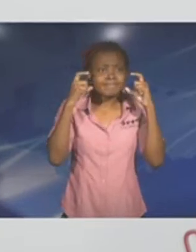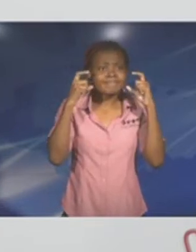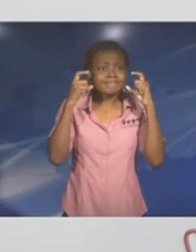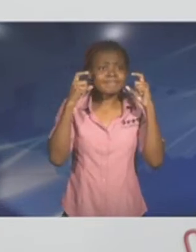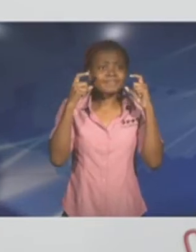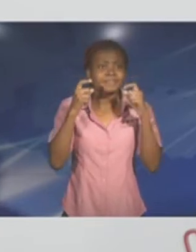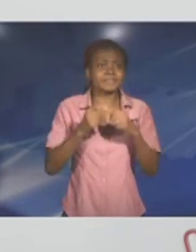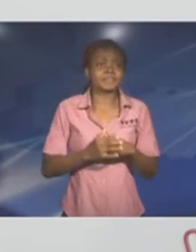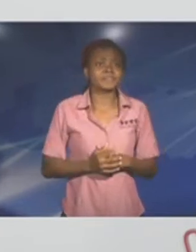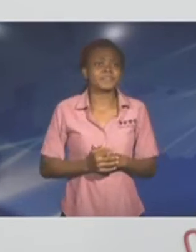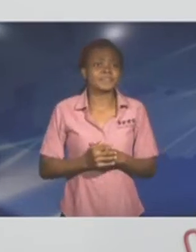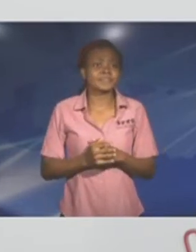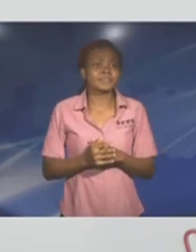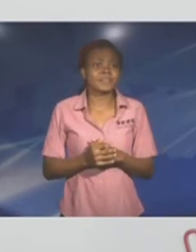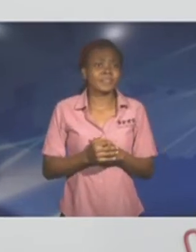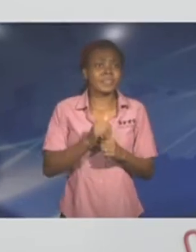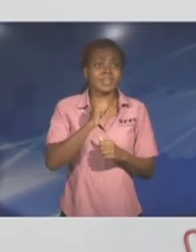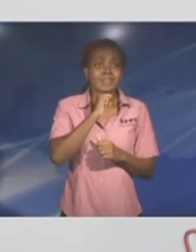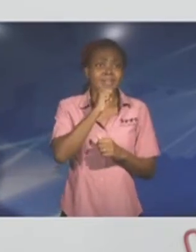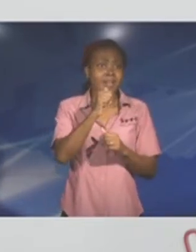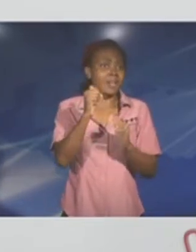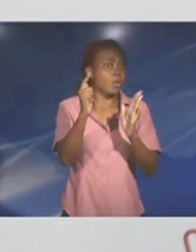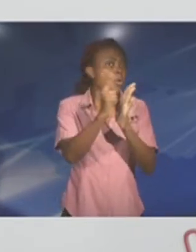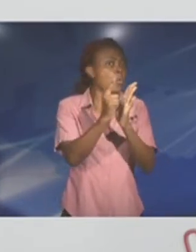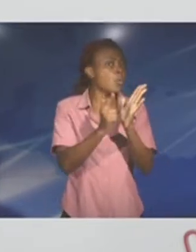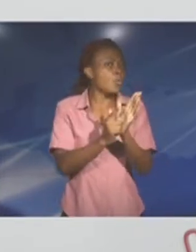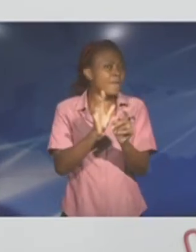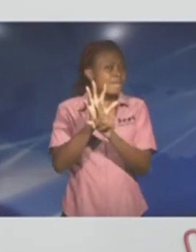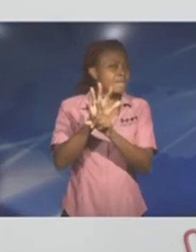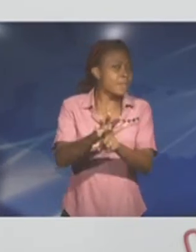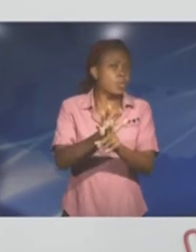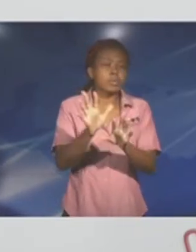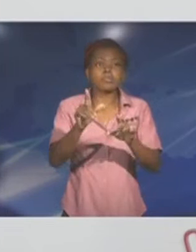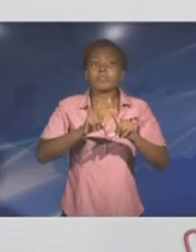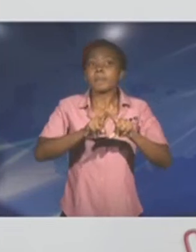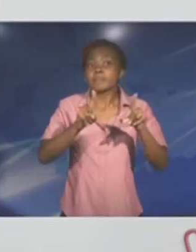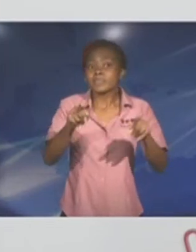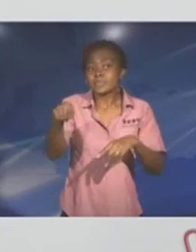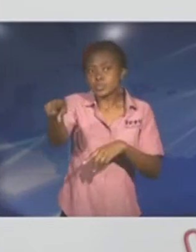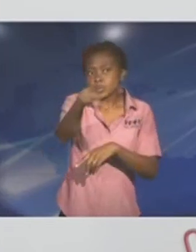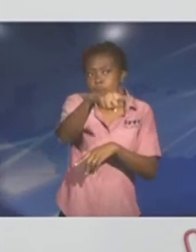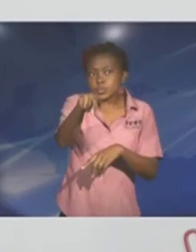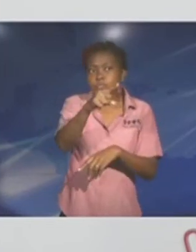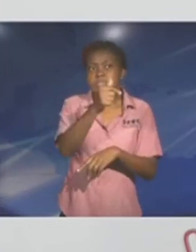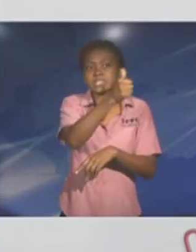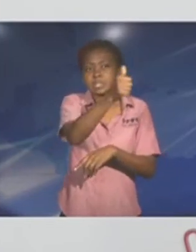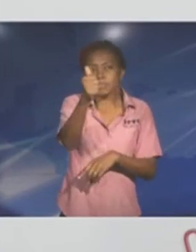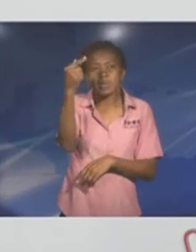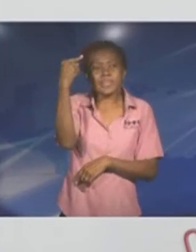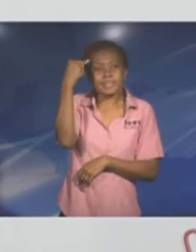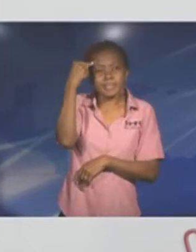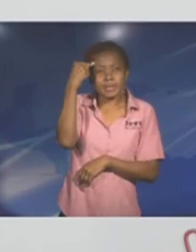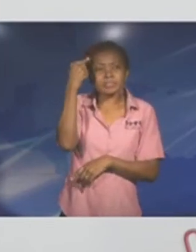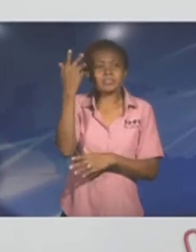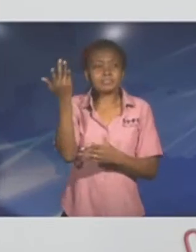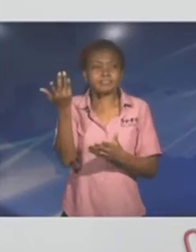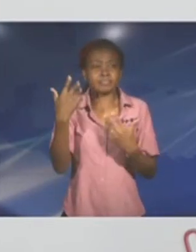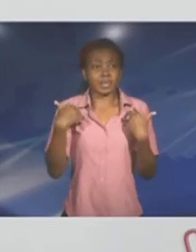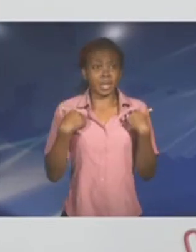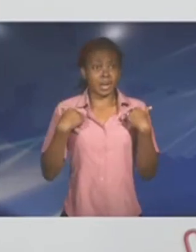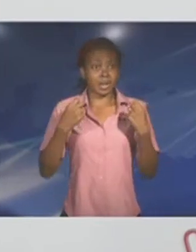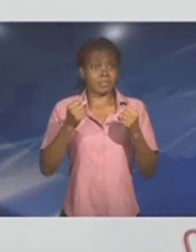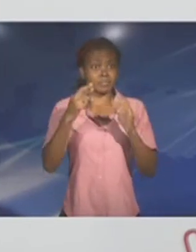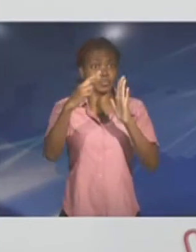that is currently enforceable by law, but advice that can be followed on the basis of science. We have the hand hygiene and the